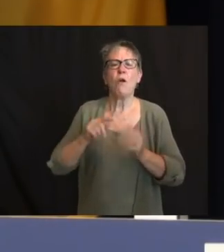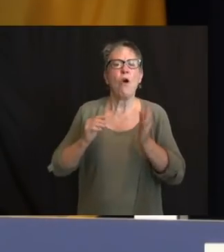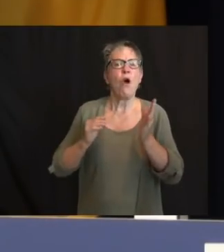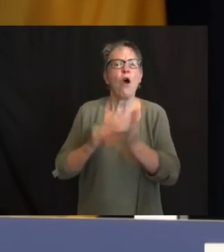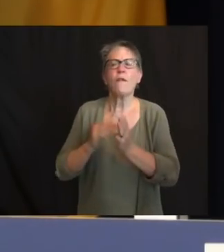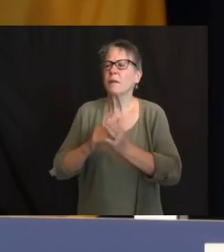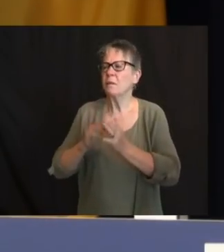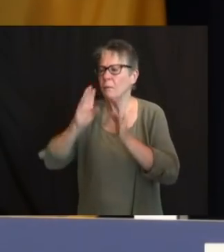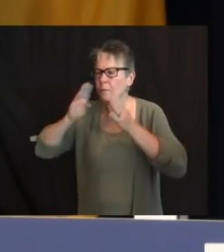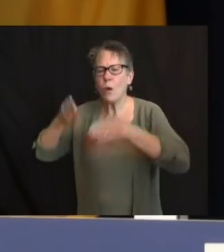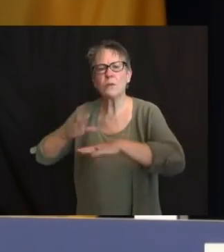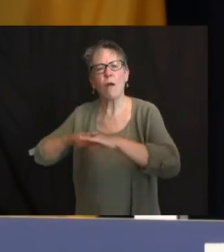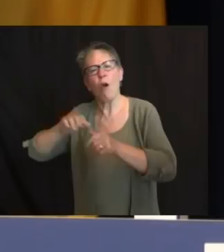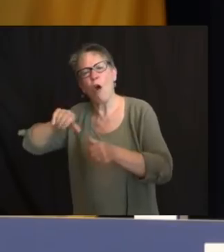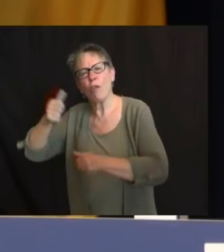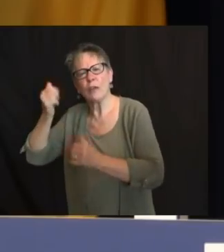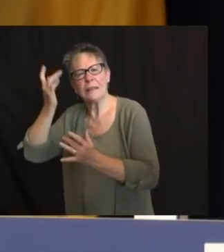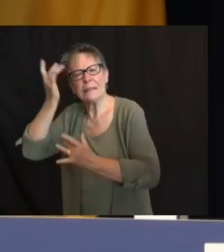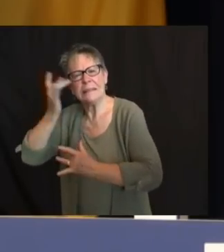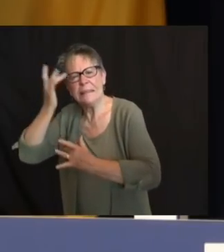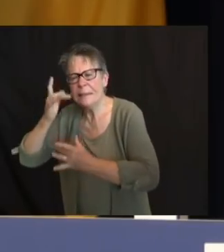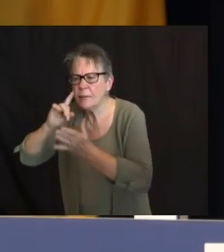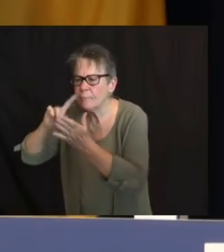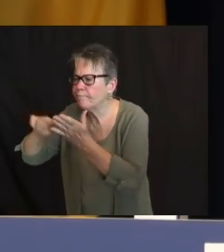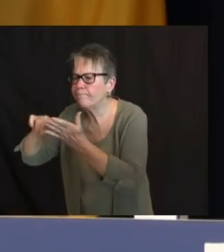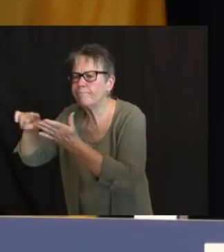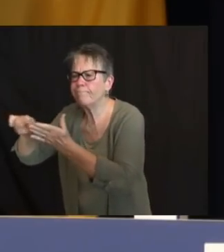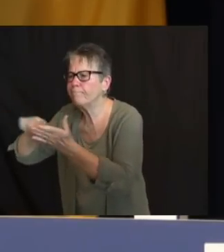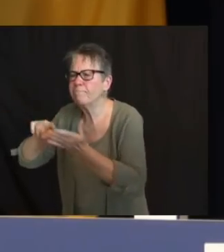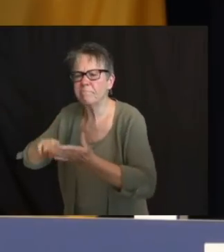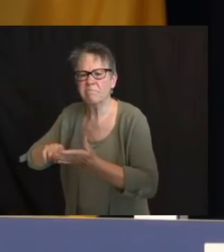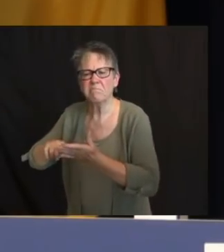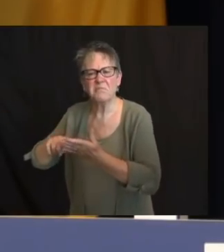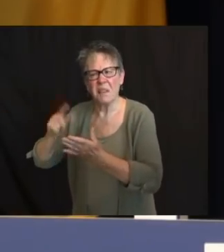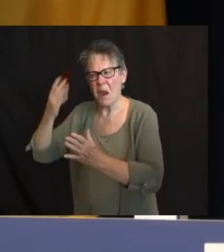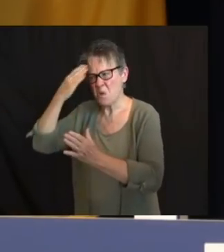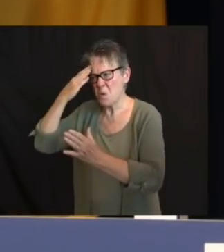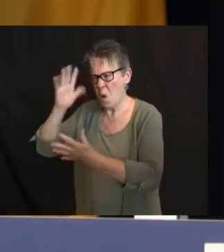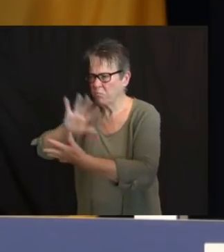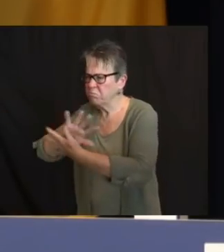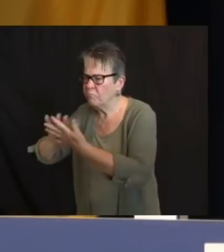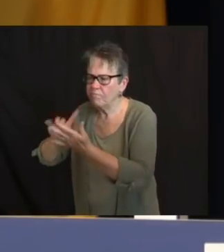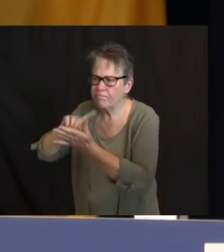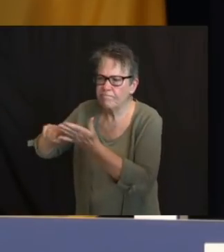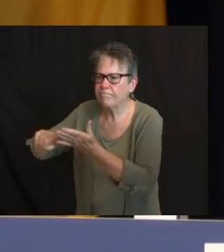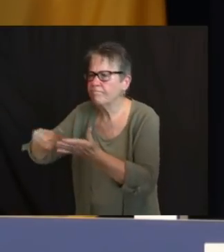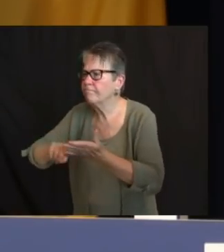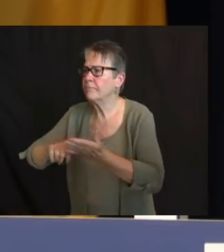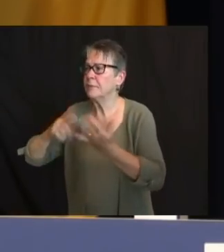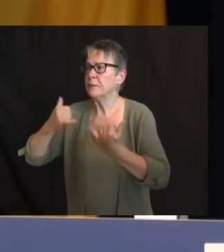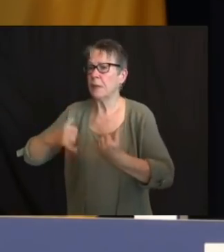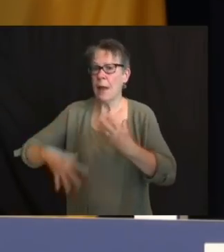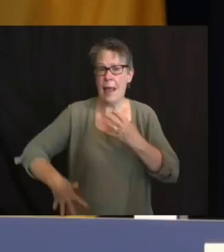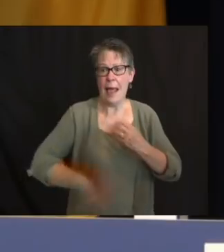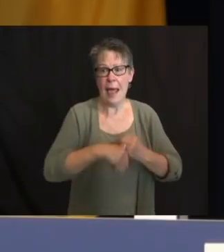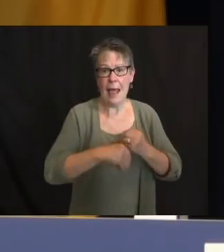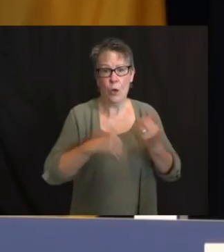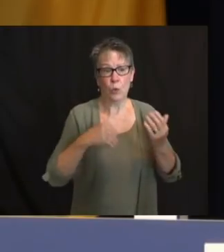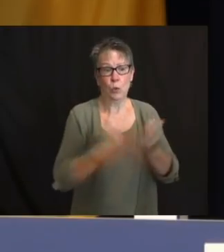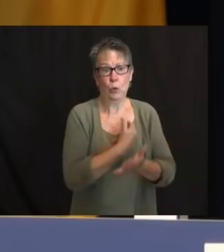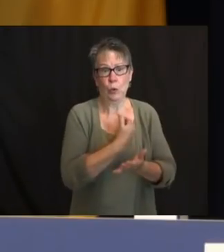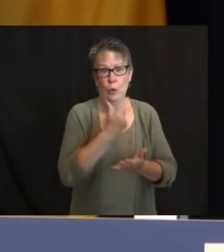When COVID-19 arrived in our state, we were all still learning about this virus, and that continues until